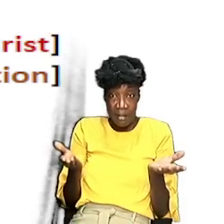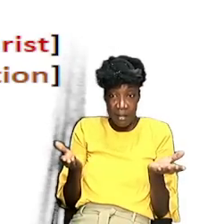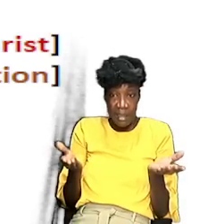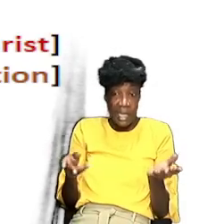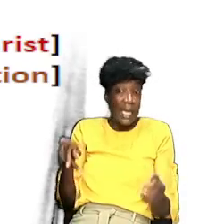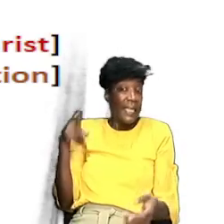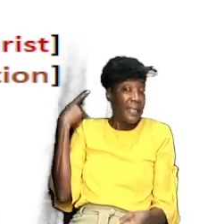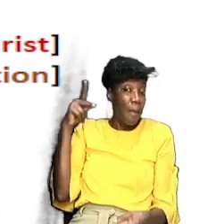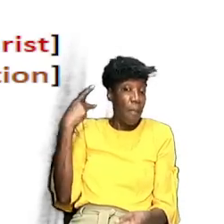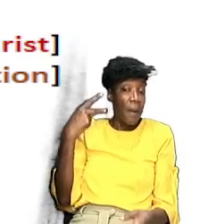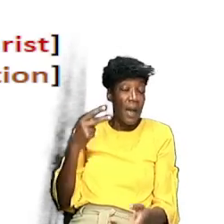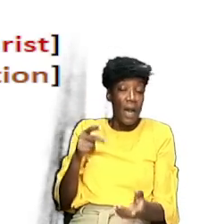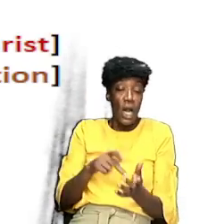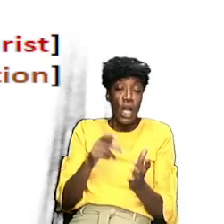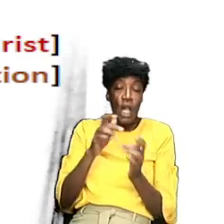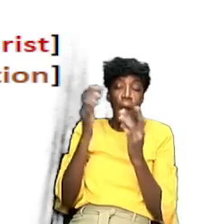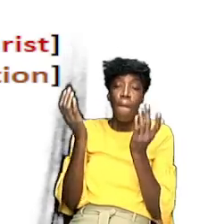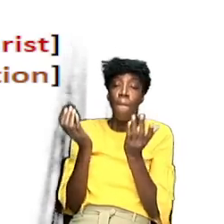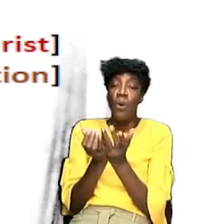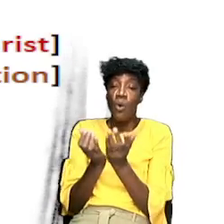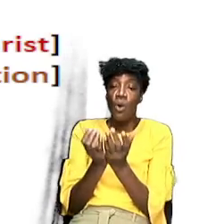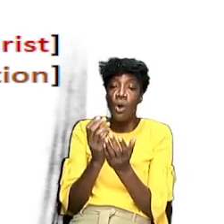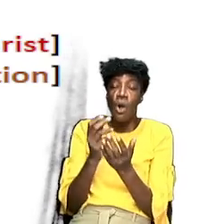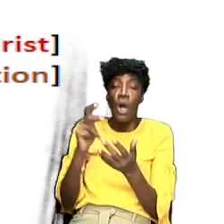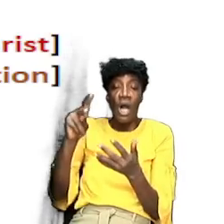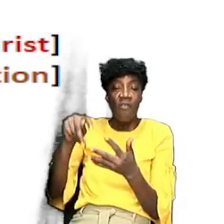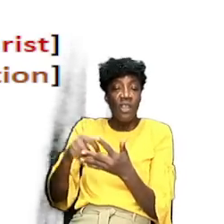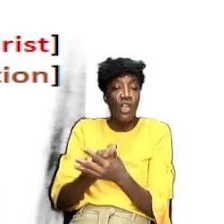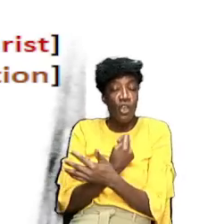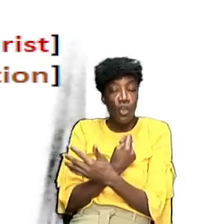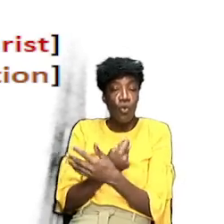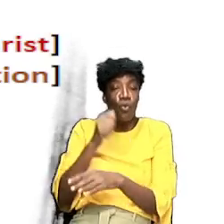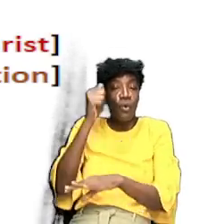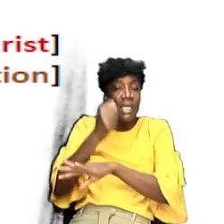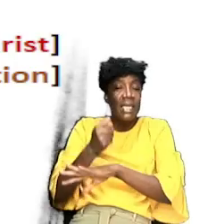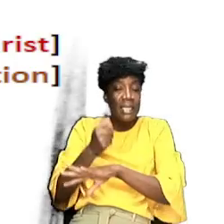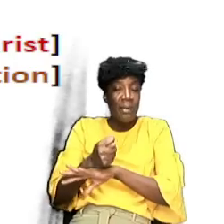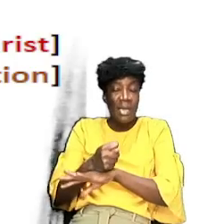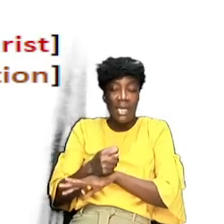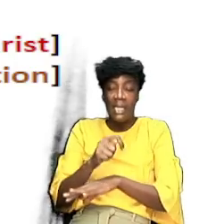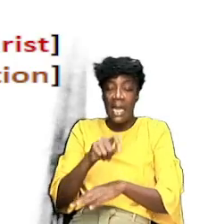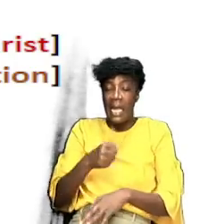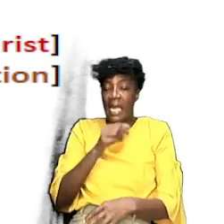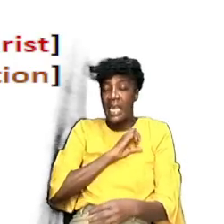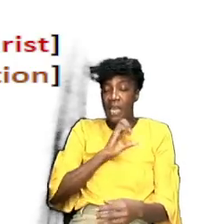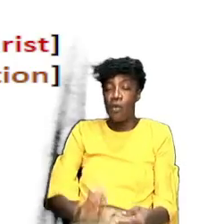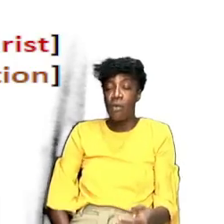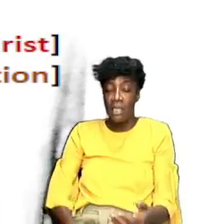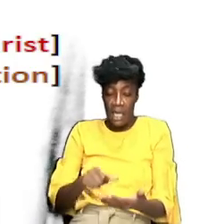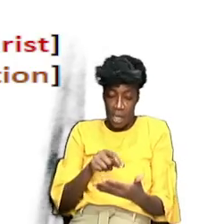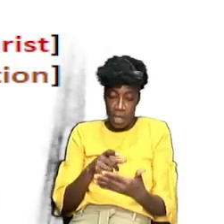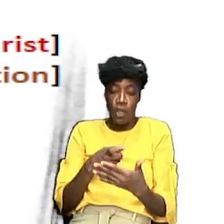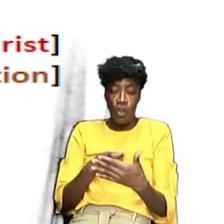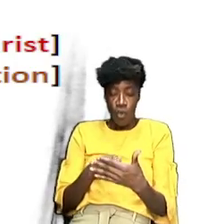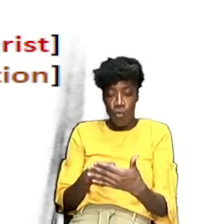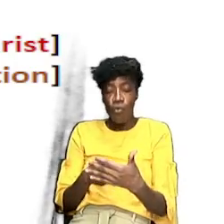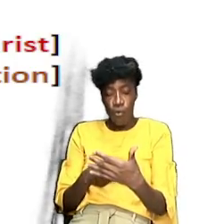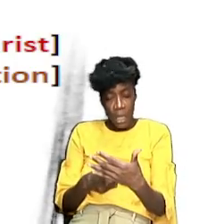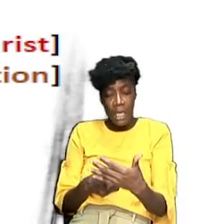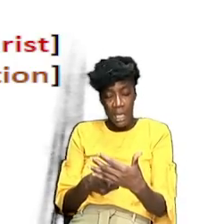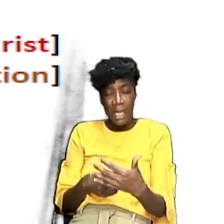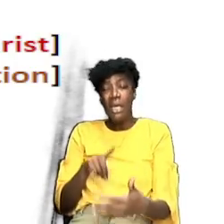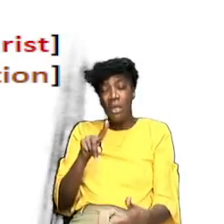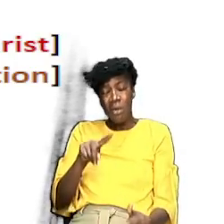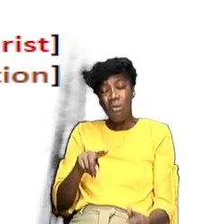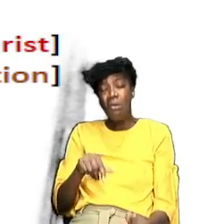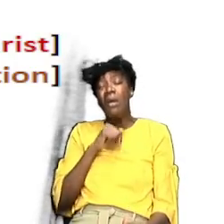books of the New Testament. Because any Christian, when you read that book, you come to the understanding that you are not a normal person in